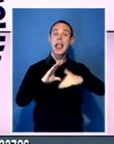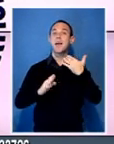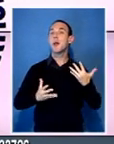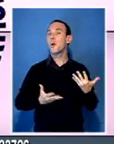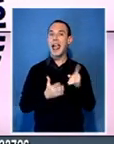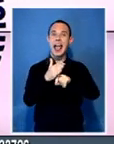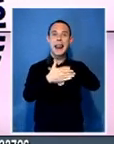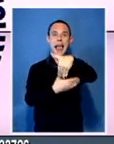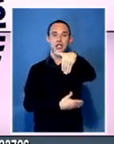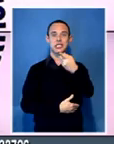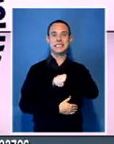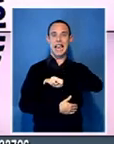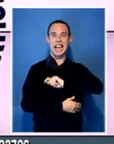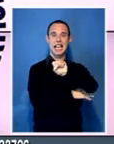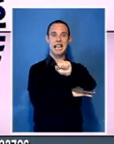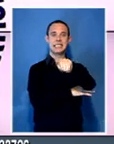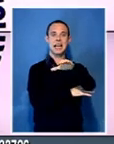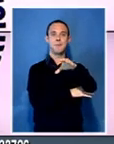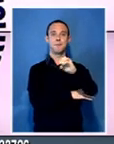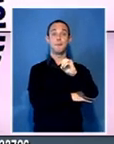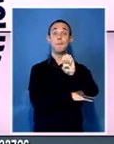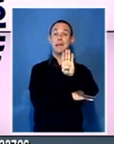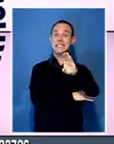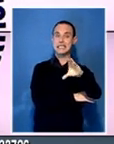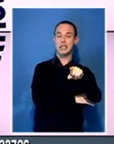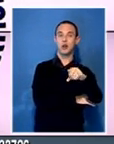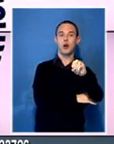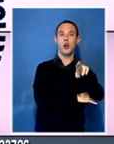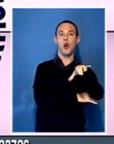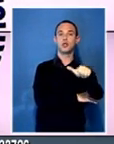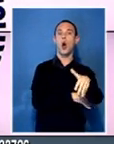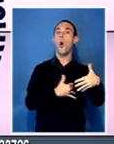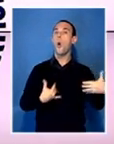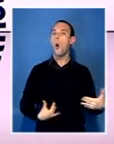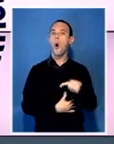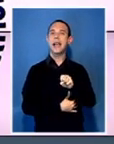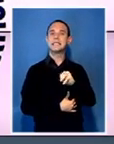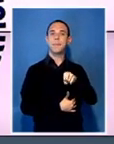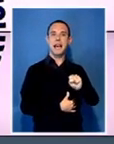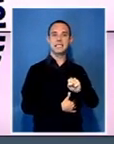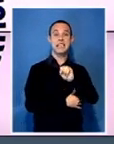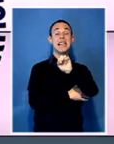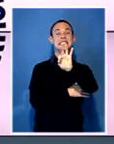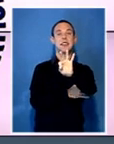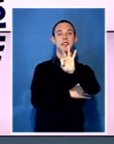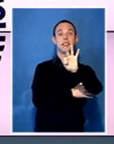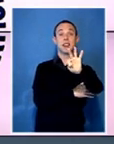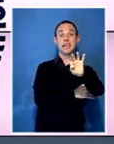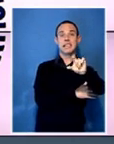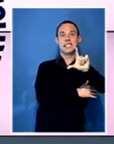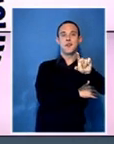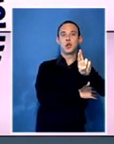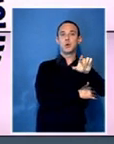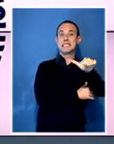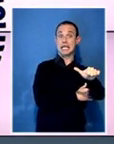elections@sabc.co.za, or you can send us SMSs, this to 33726. Remember to begin your message with the word vote, and